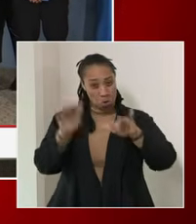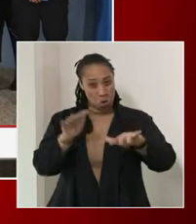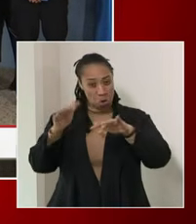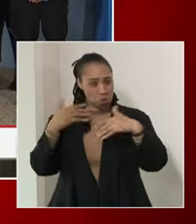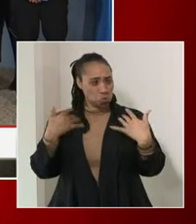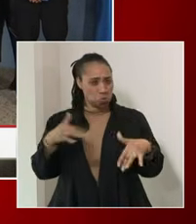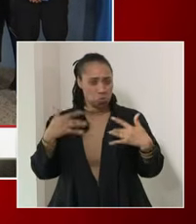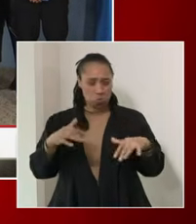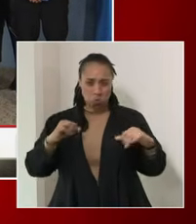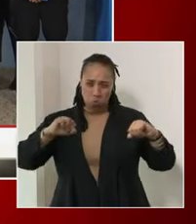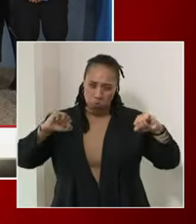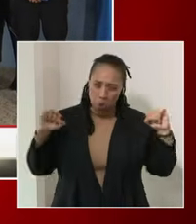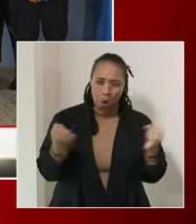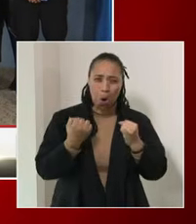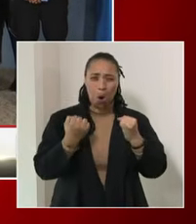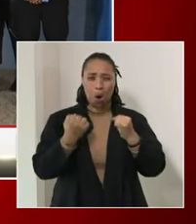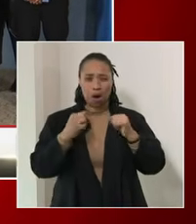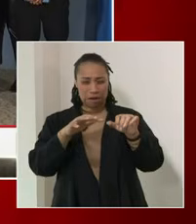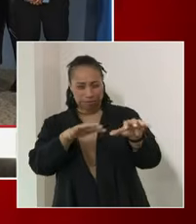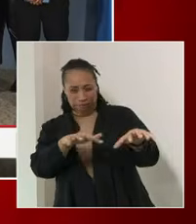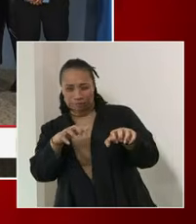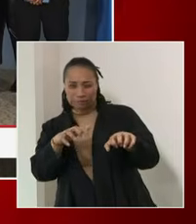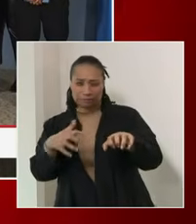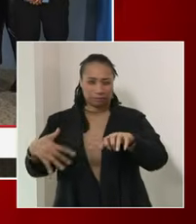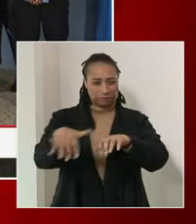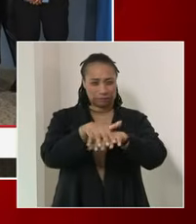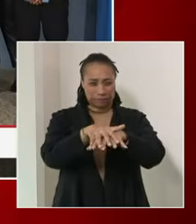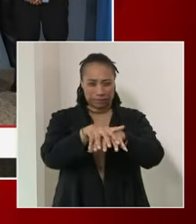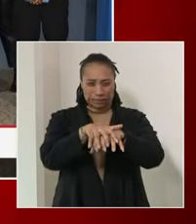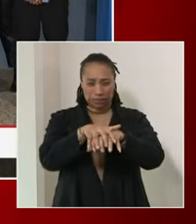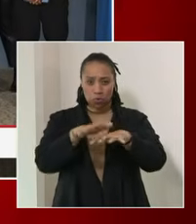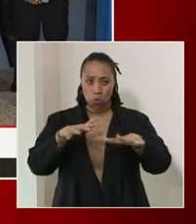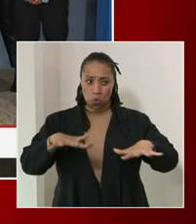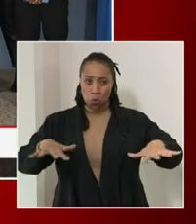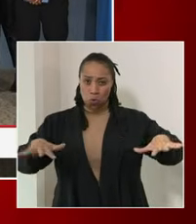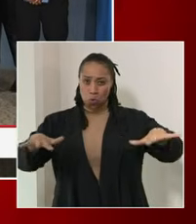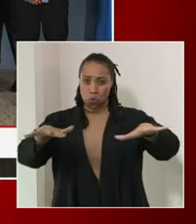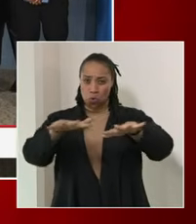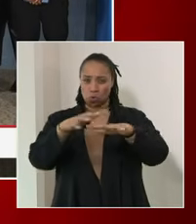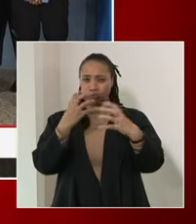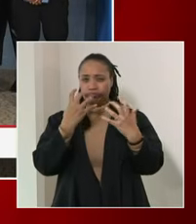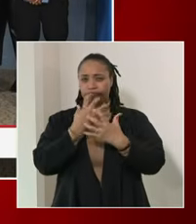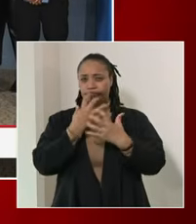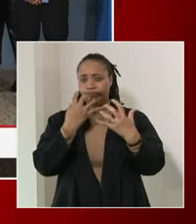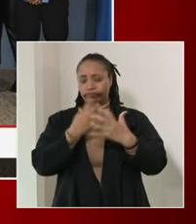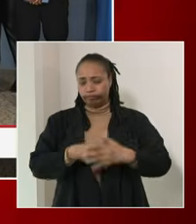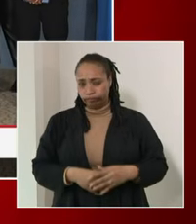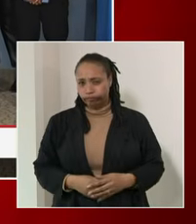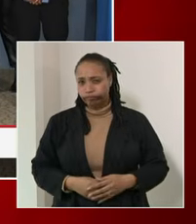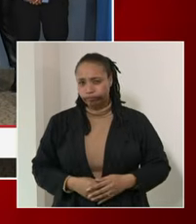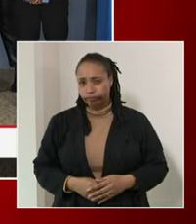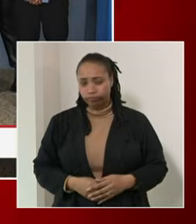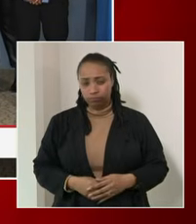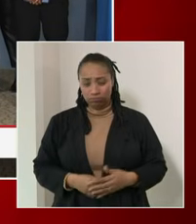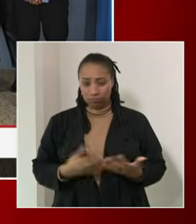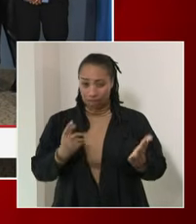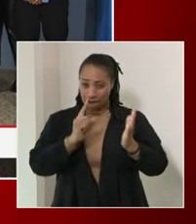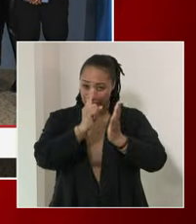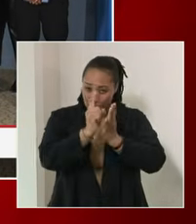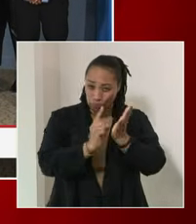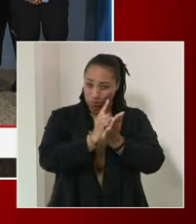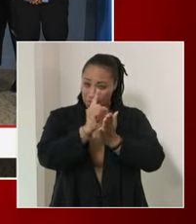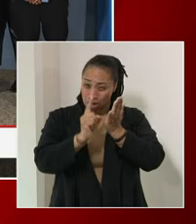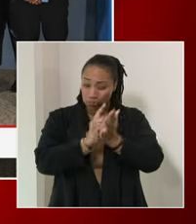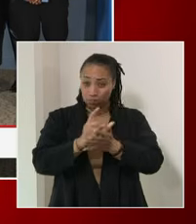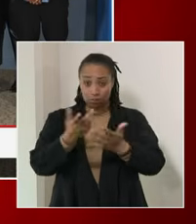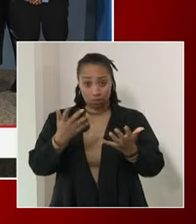the context of how the snow came down. The snow, then multiple hours of sleet and freezing rain, followed